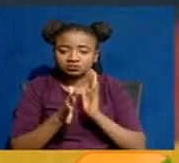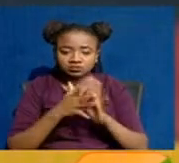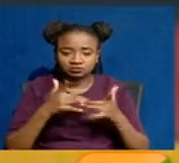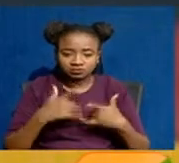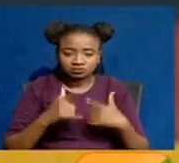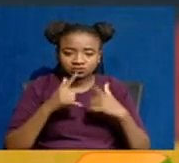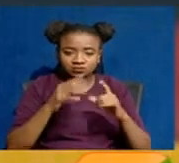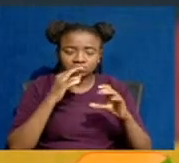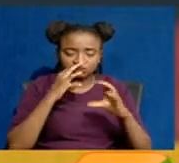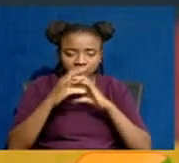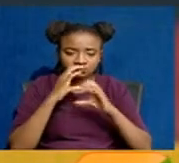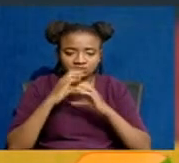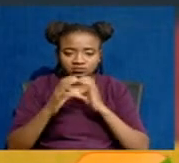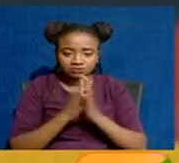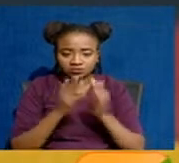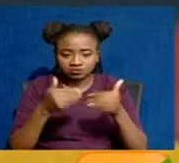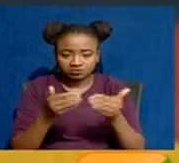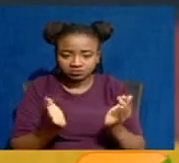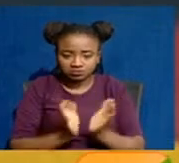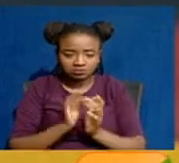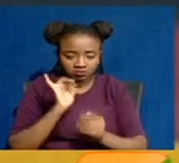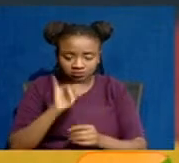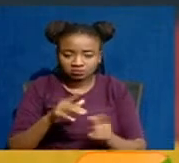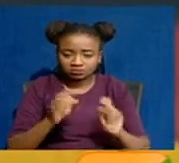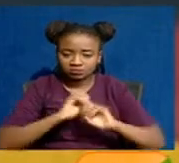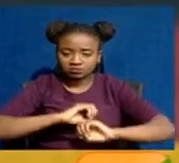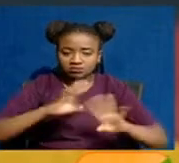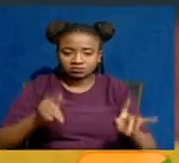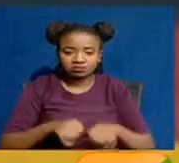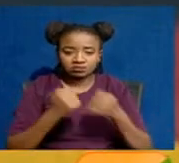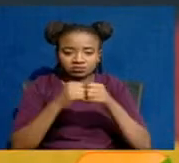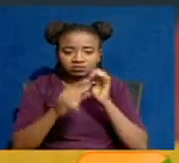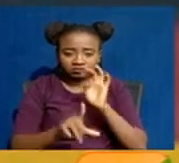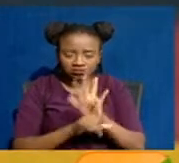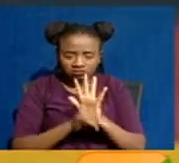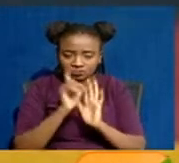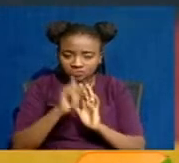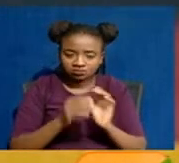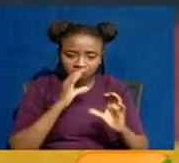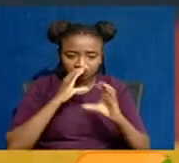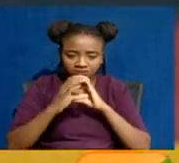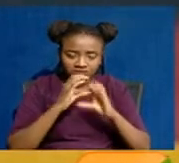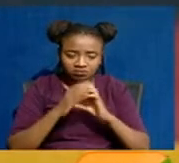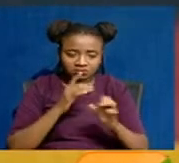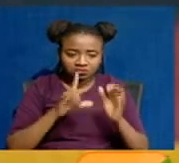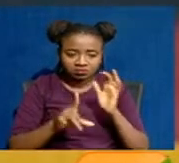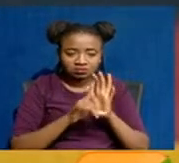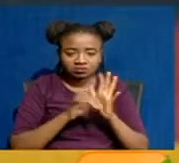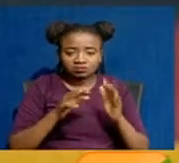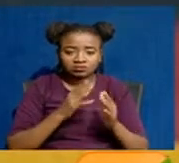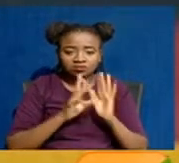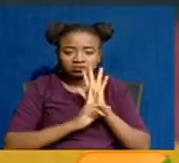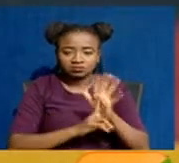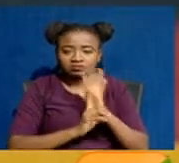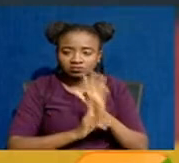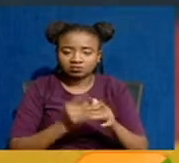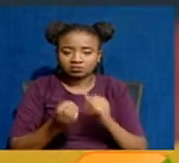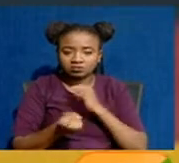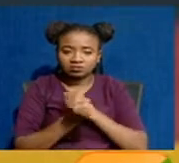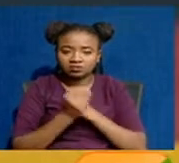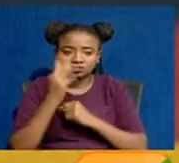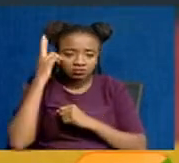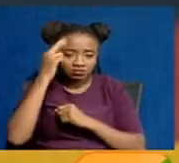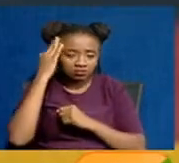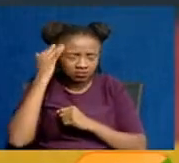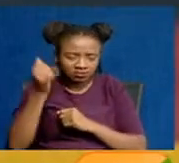illegal, because you should be able to communicate to a legal representative and inform them that this is the charge with which you're being arrested on, this is where I'm